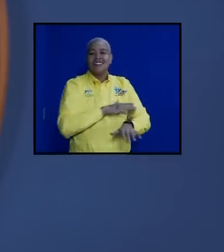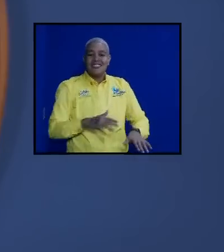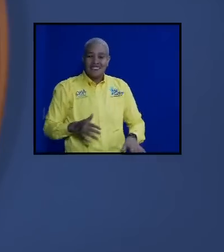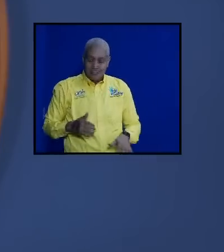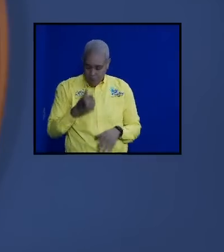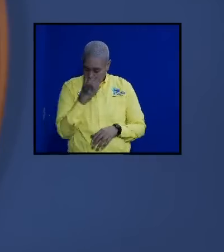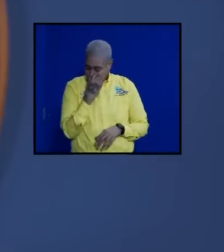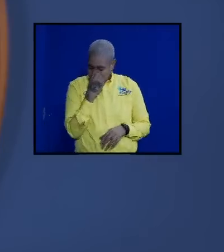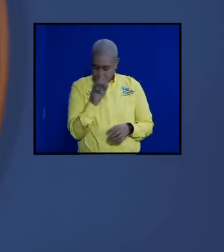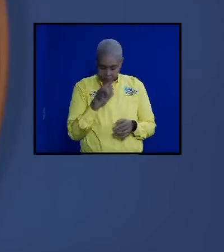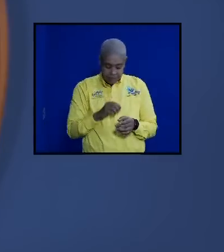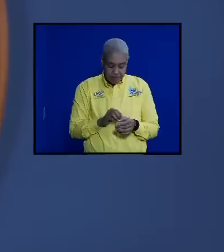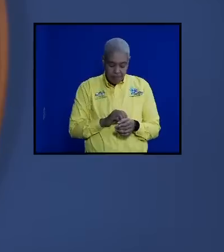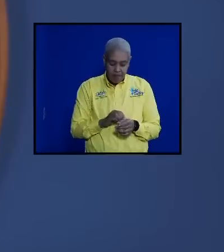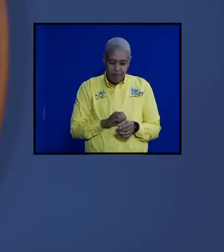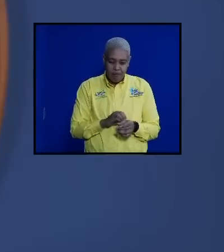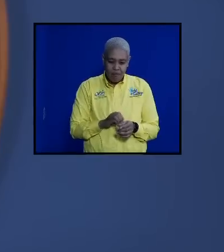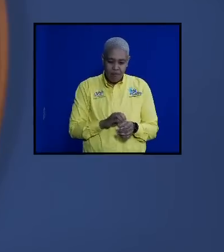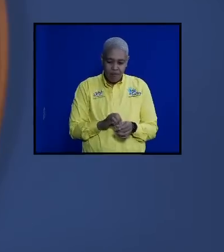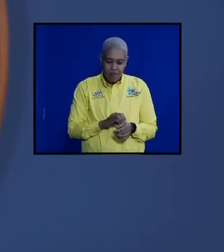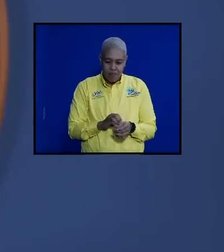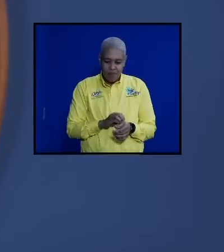major attempt at that